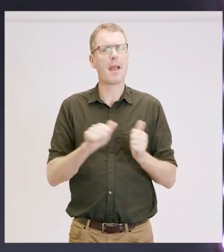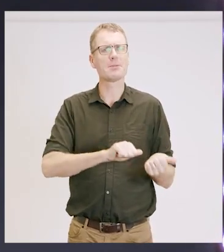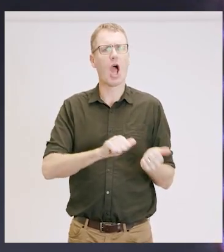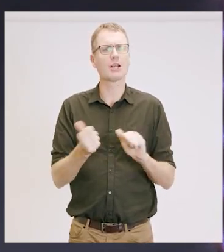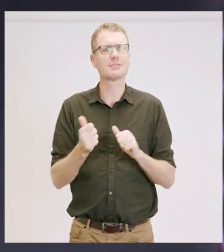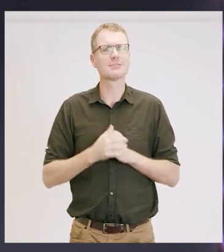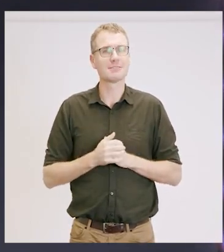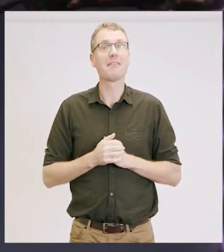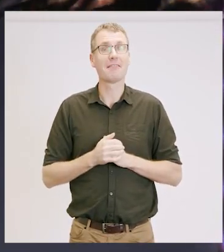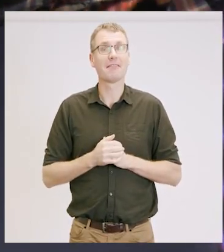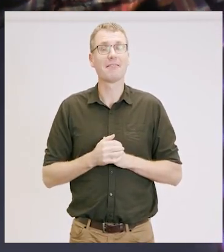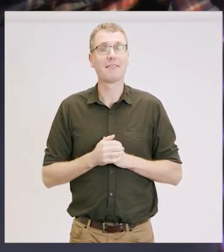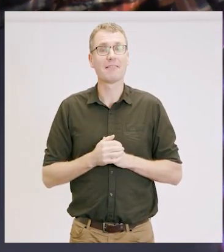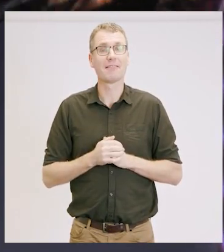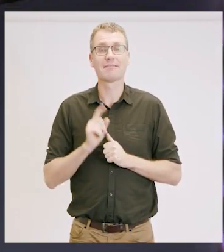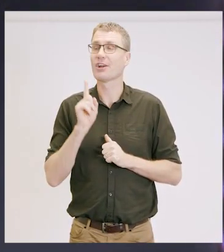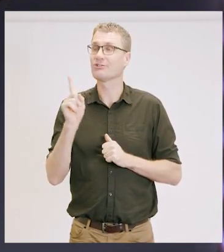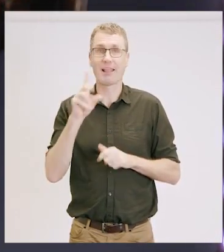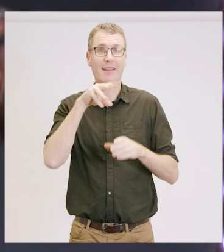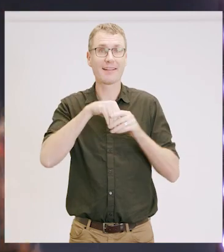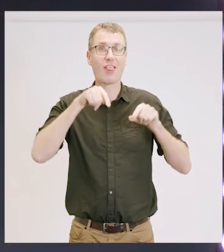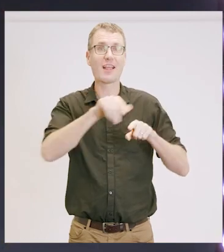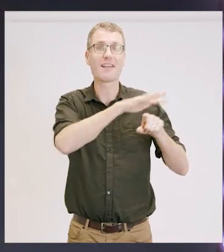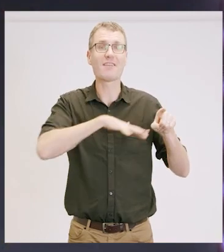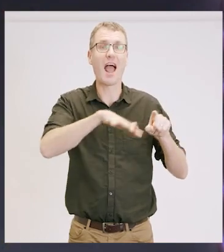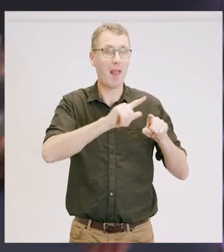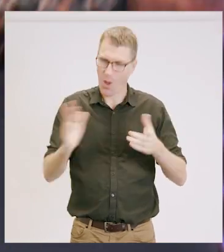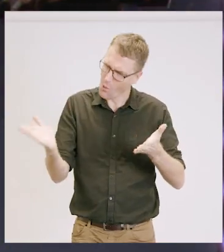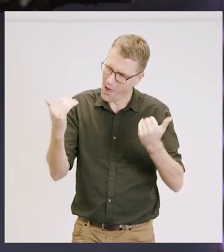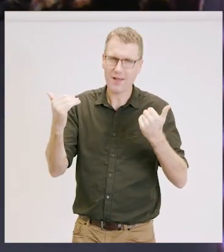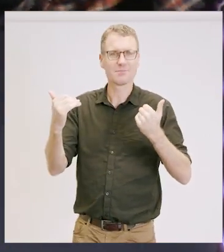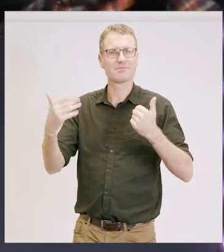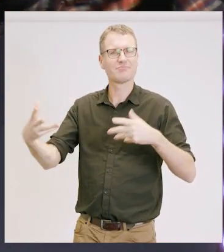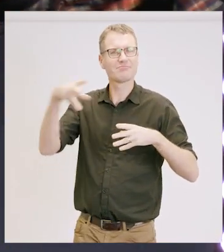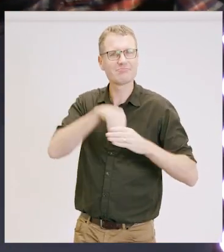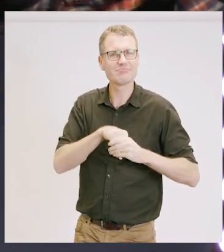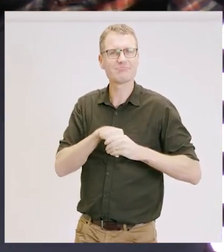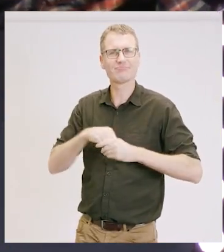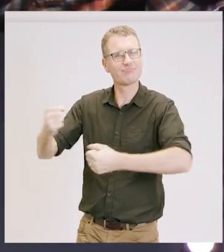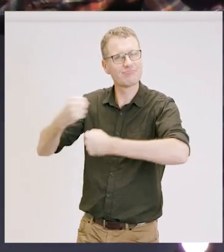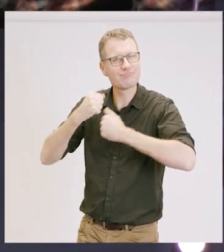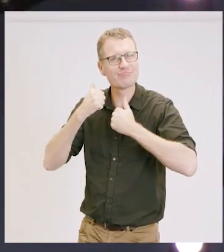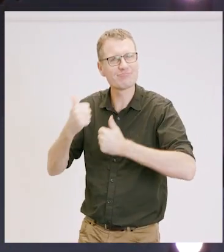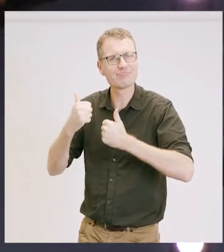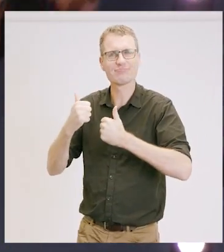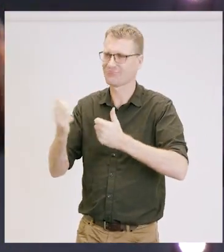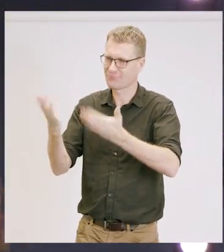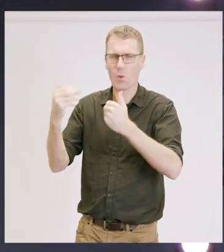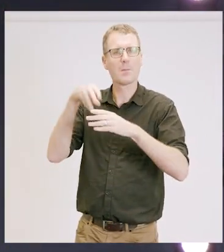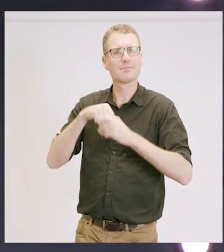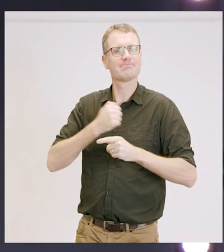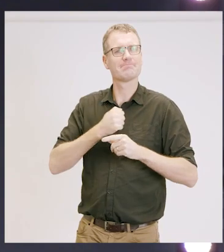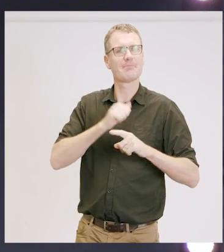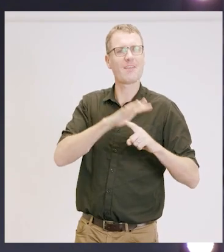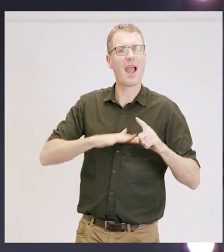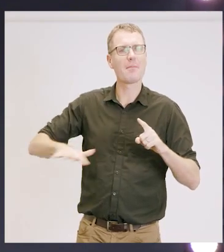And she's come into a family that's able to welcome her and say, come on in. We want to welcome you to our